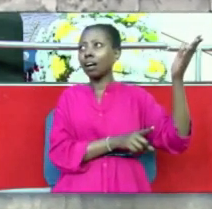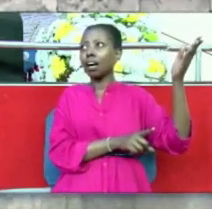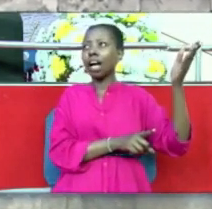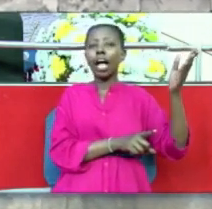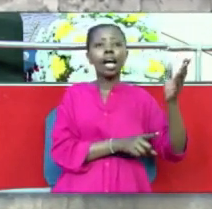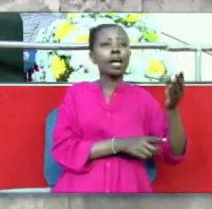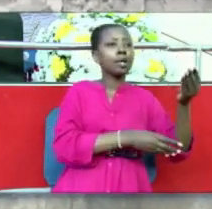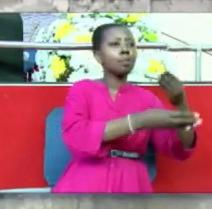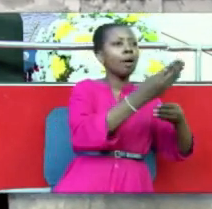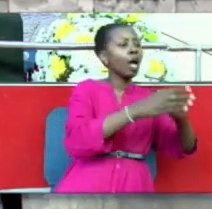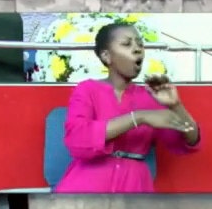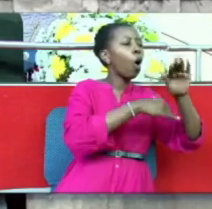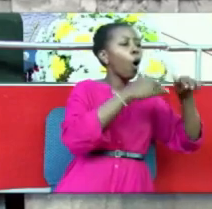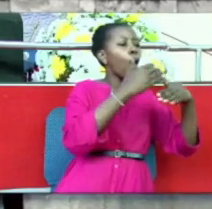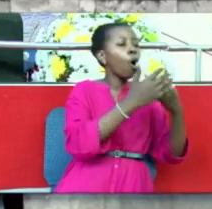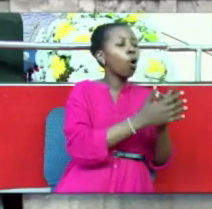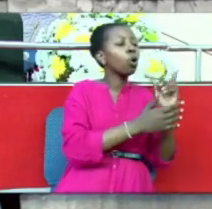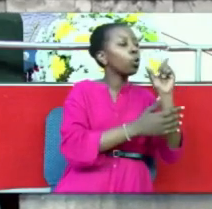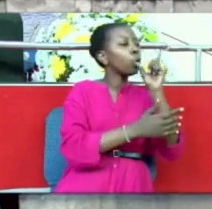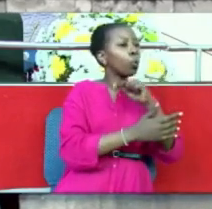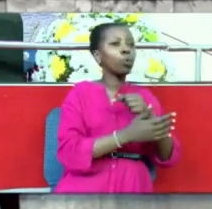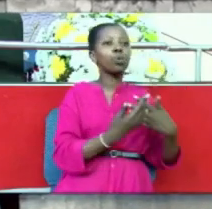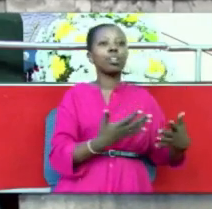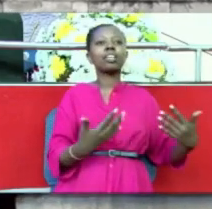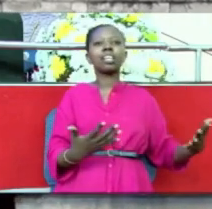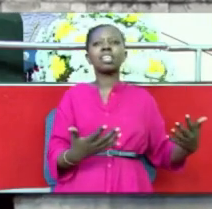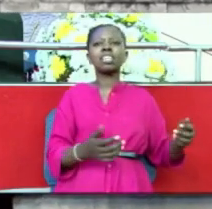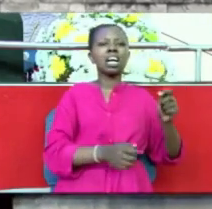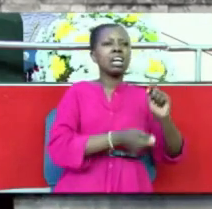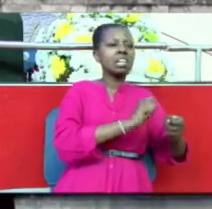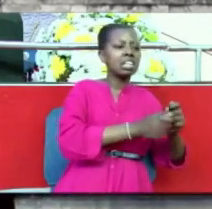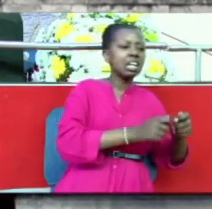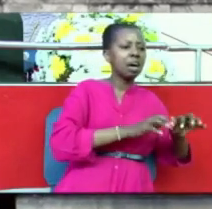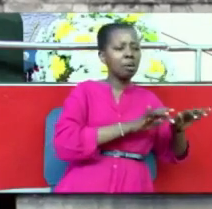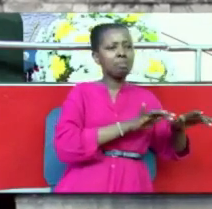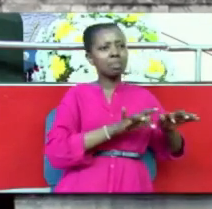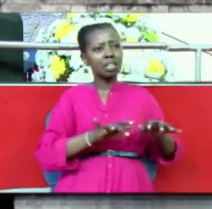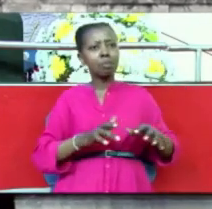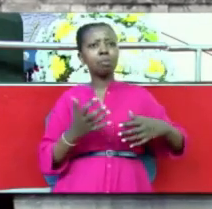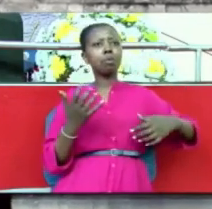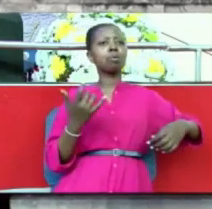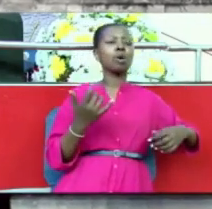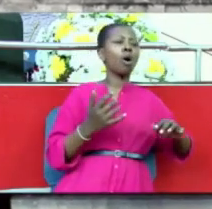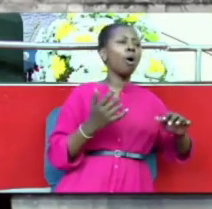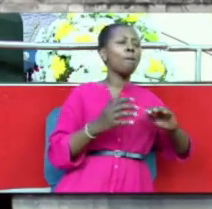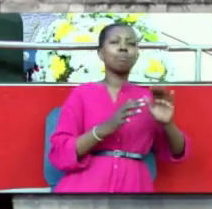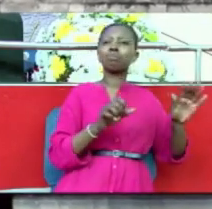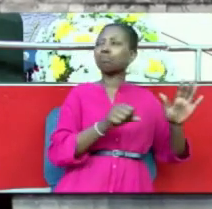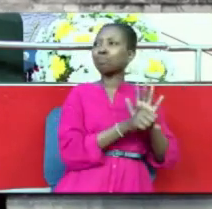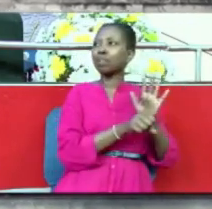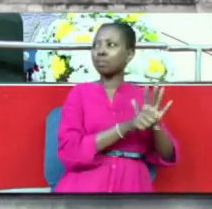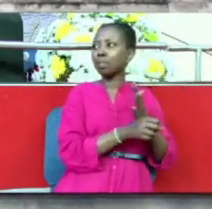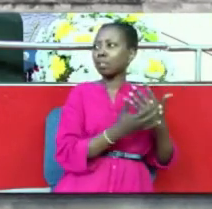vitu mabezi, manini, makibodi, manini, vitu mingi.